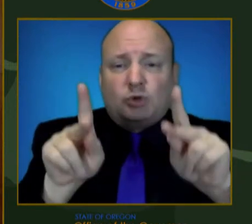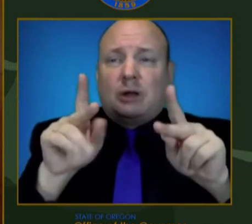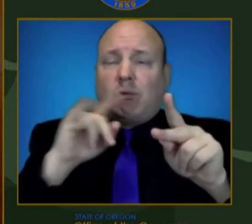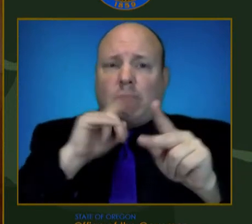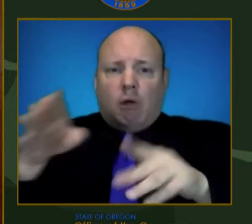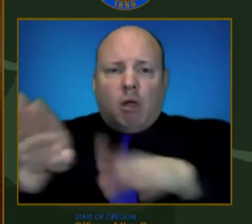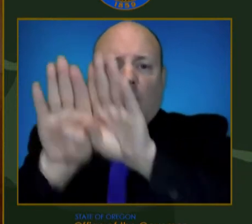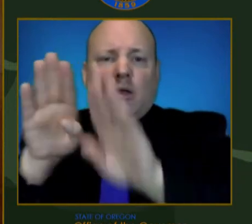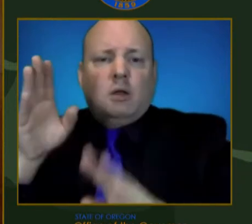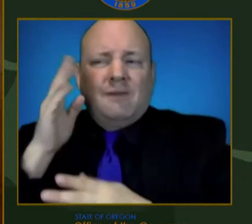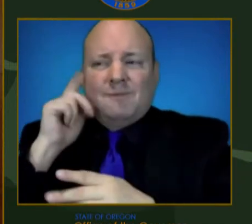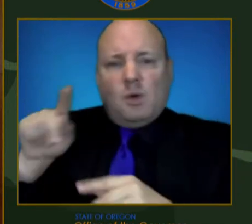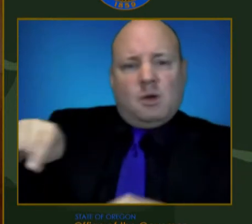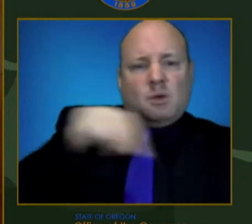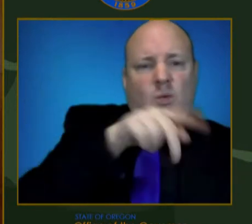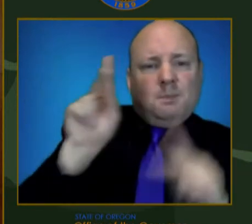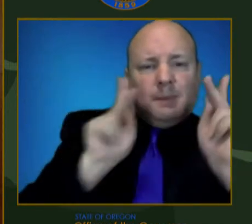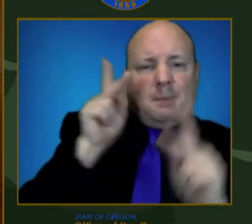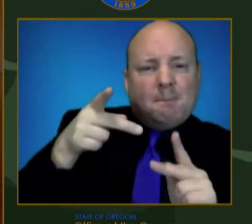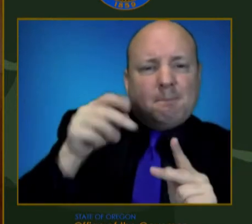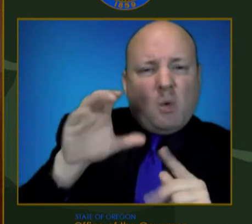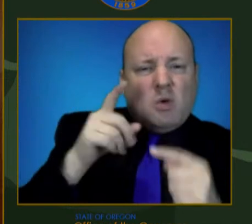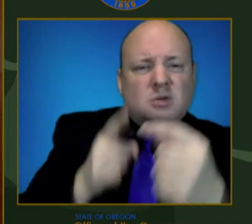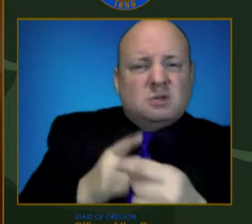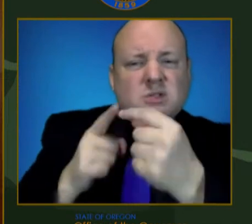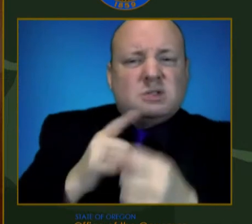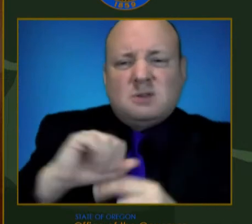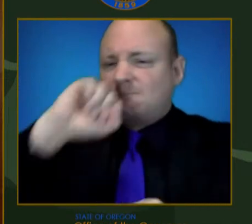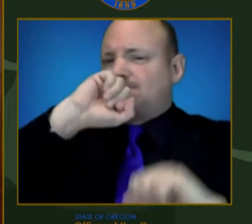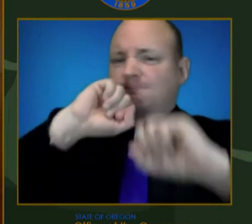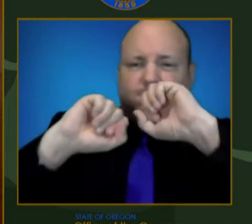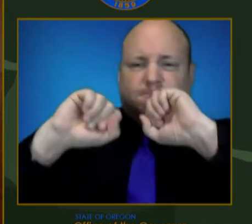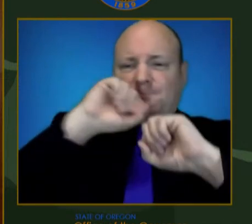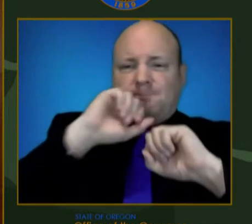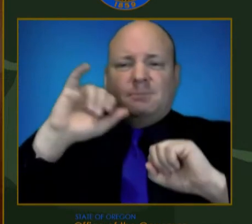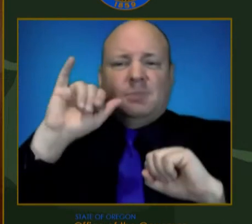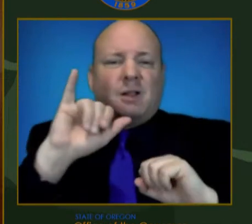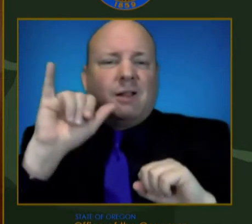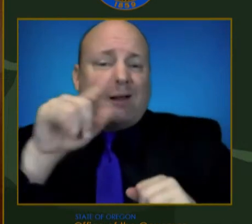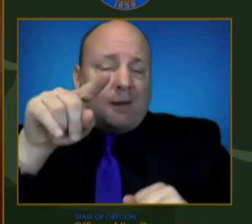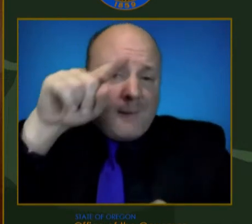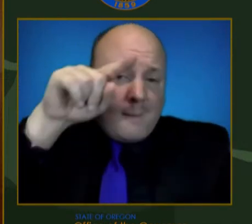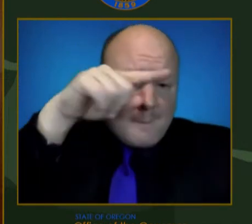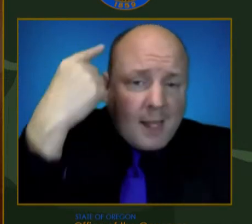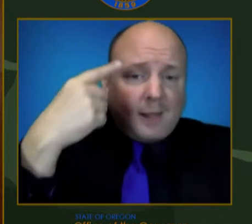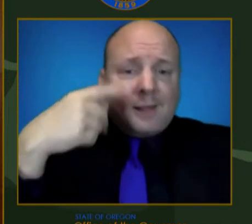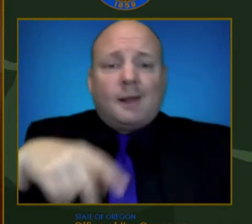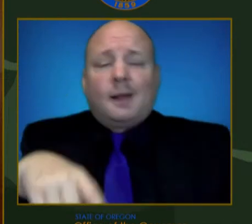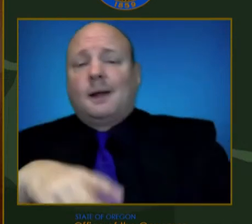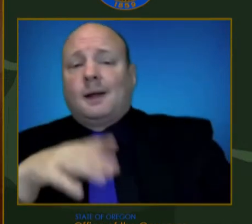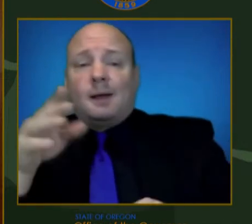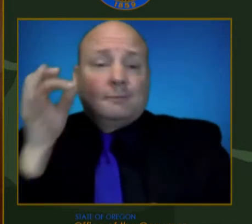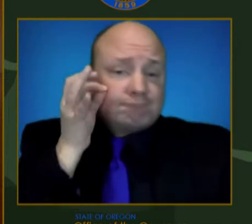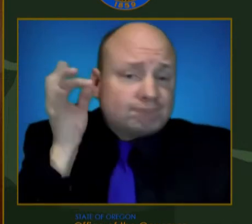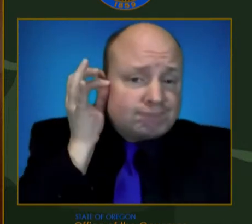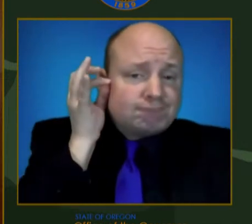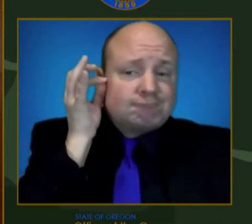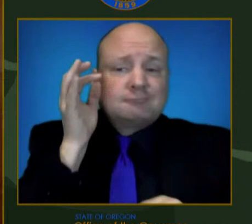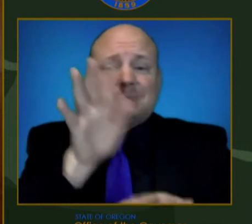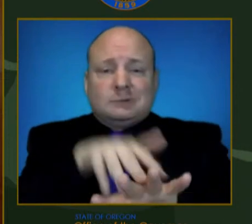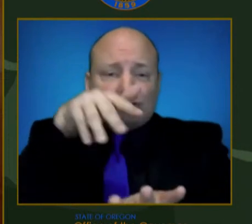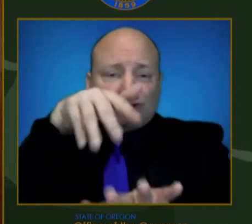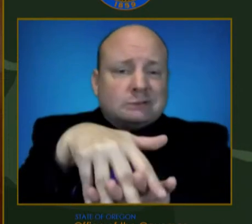families, particularly our Black, Indigenous, Latino, Latina, Latinx,